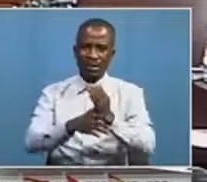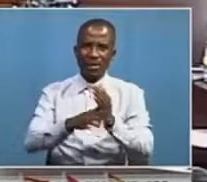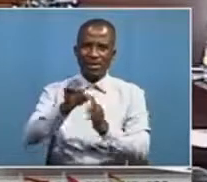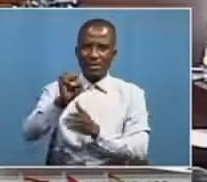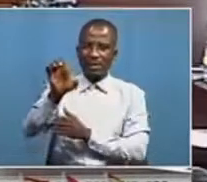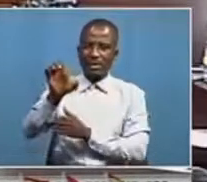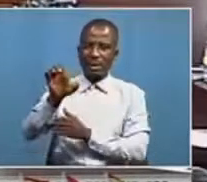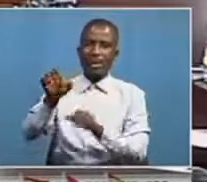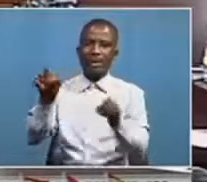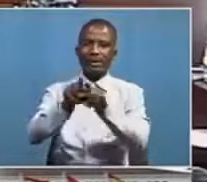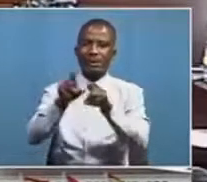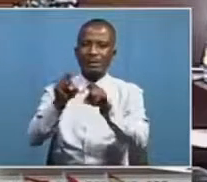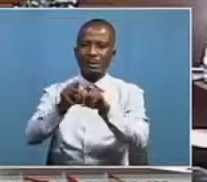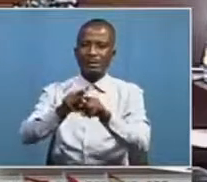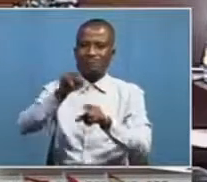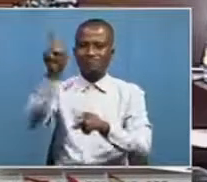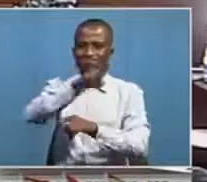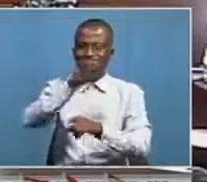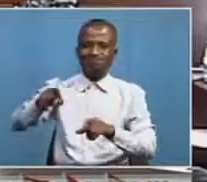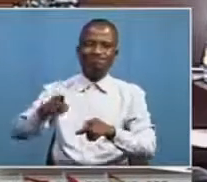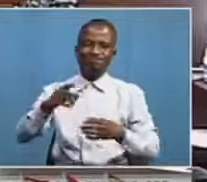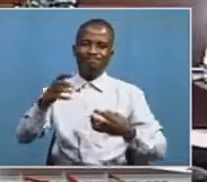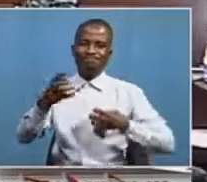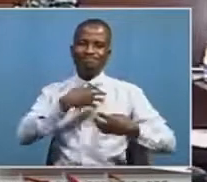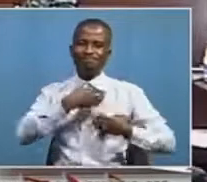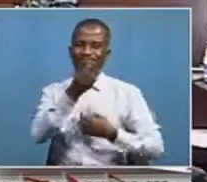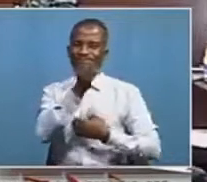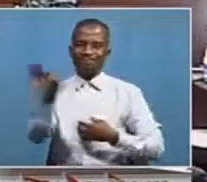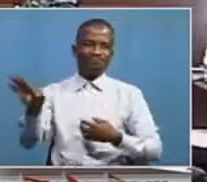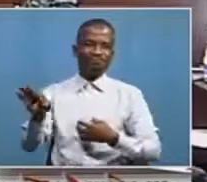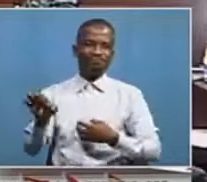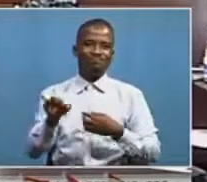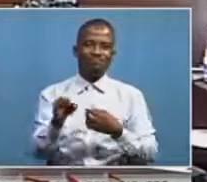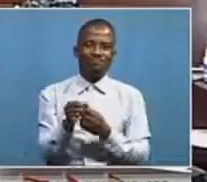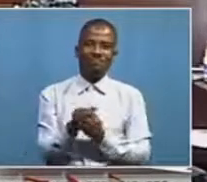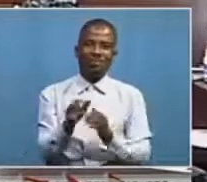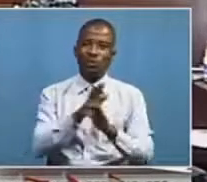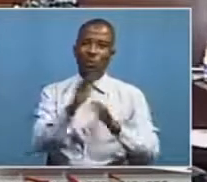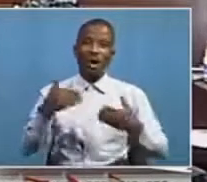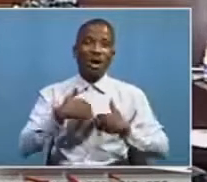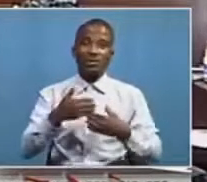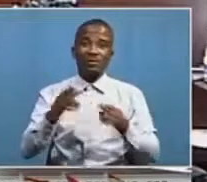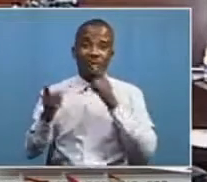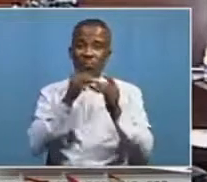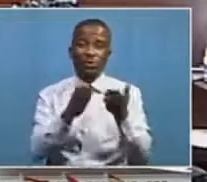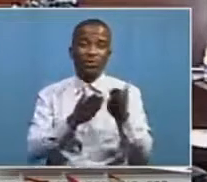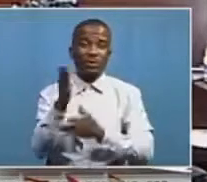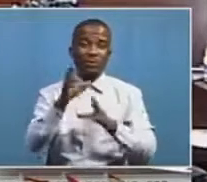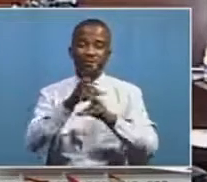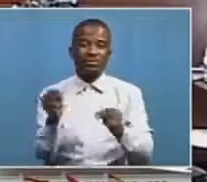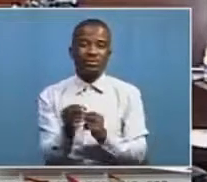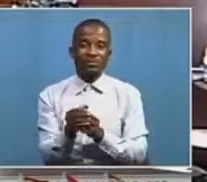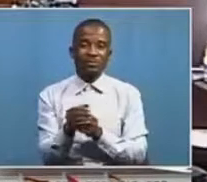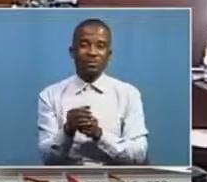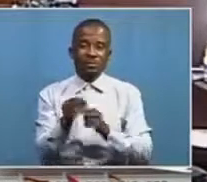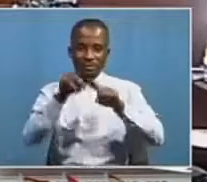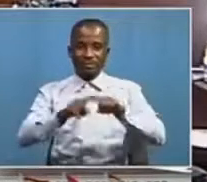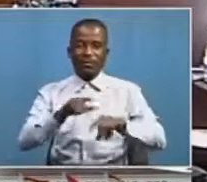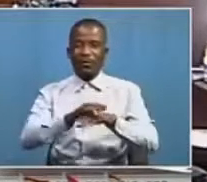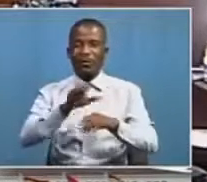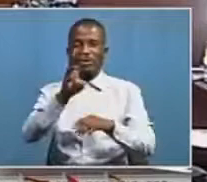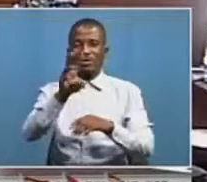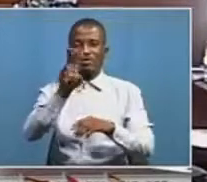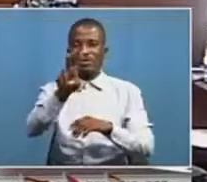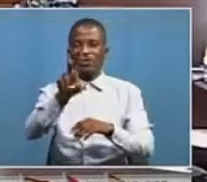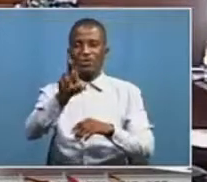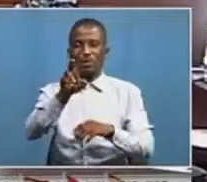also did, for the dismissal of the petition on the ground that it discloses no reasonable cause of action in terms of Article 64, Clause